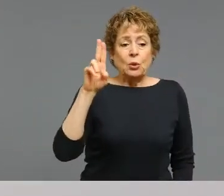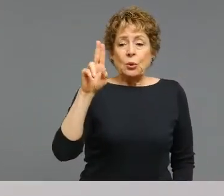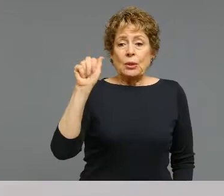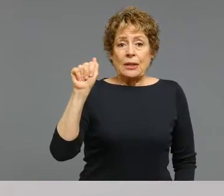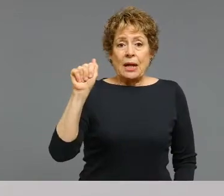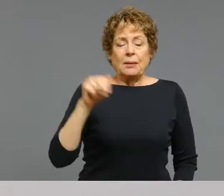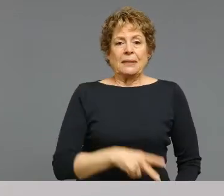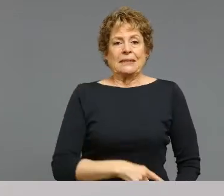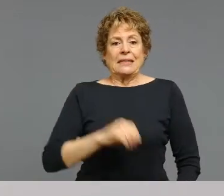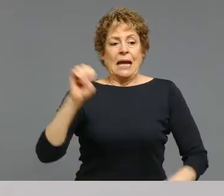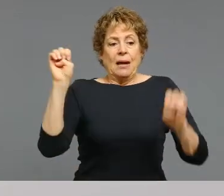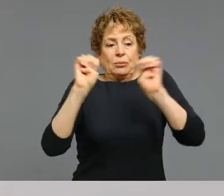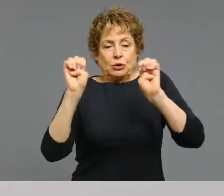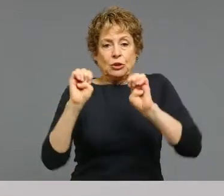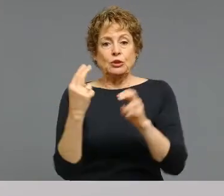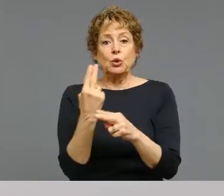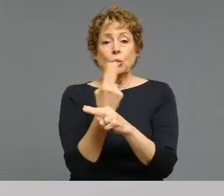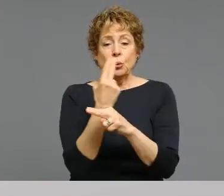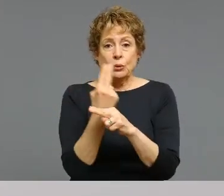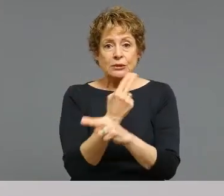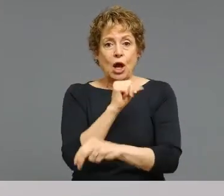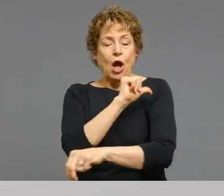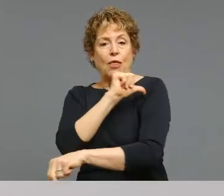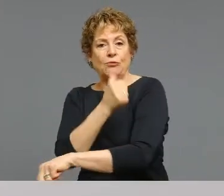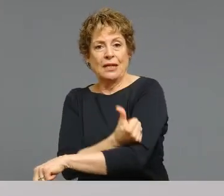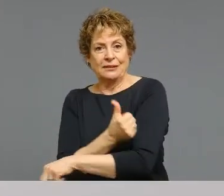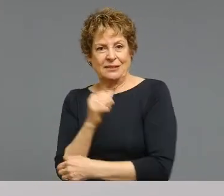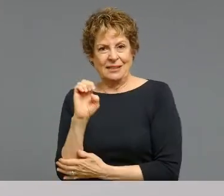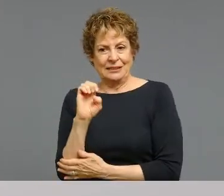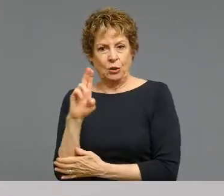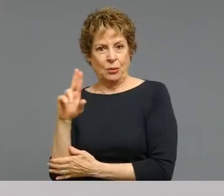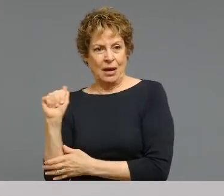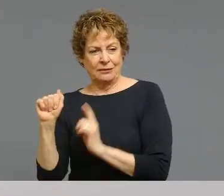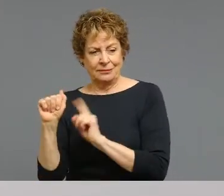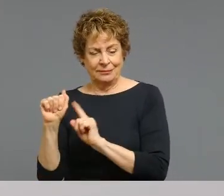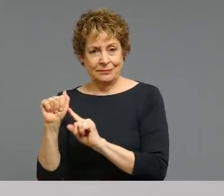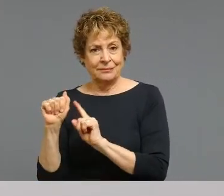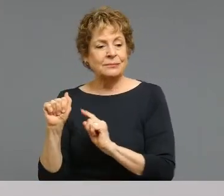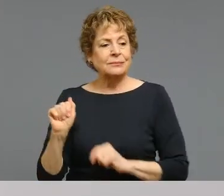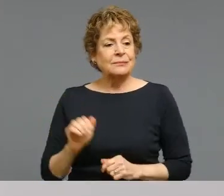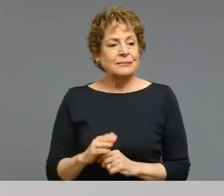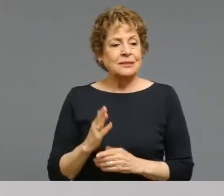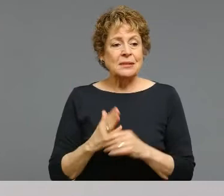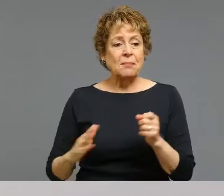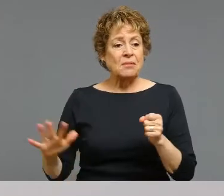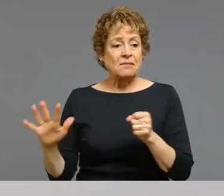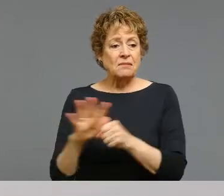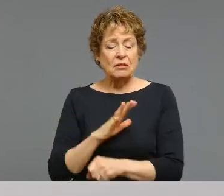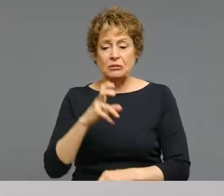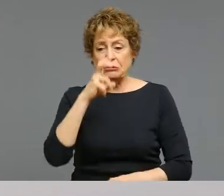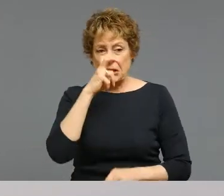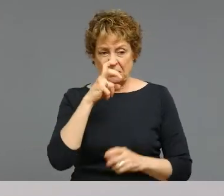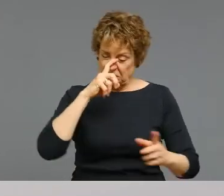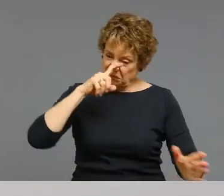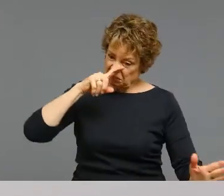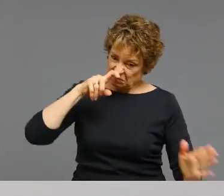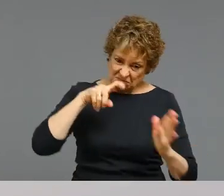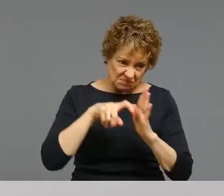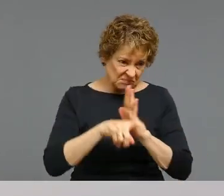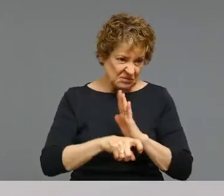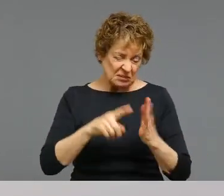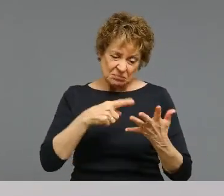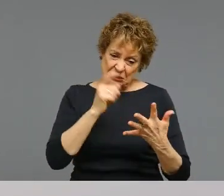it breaks down some of the bureaucratic requirements that are required for a full approval or full licensure of